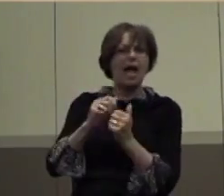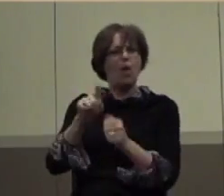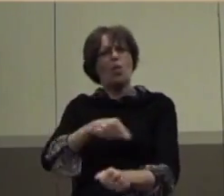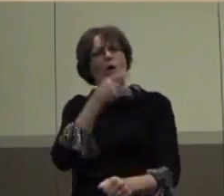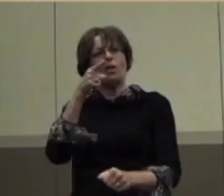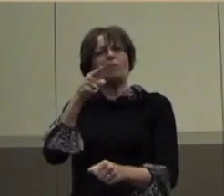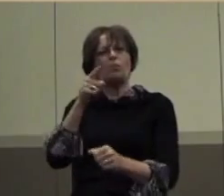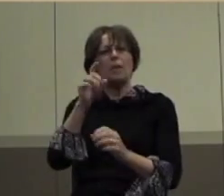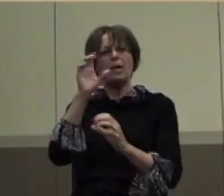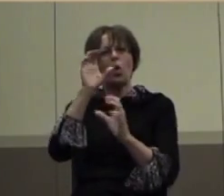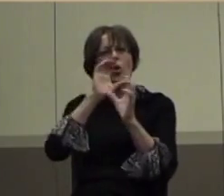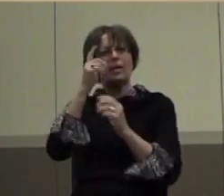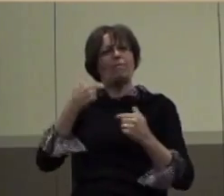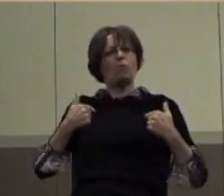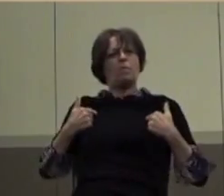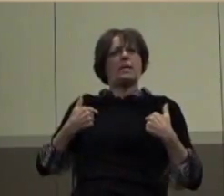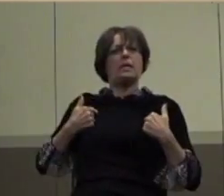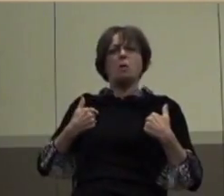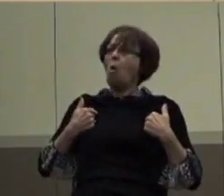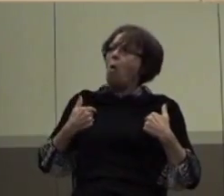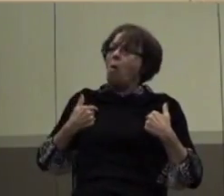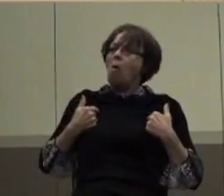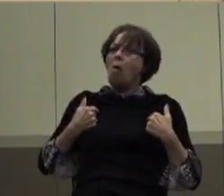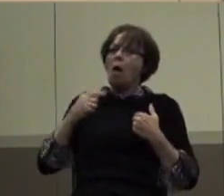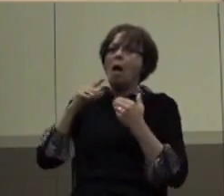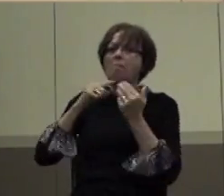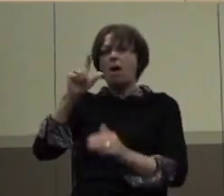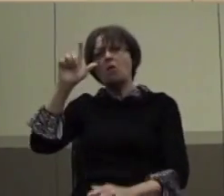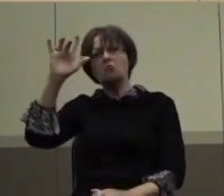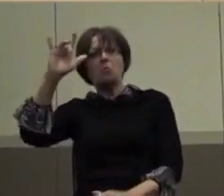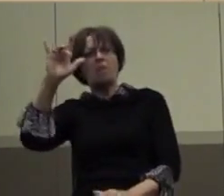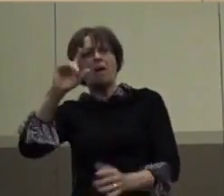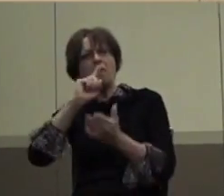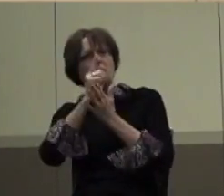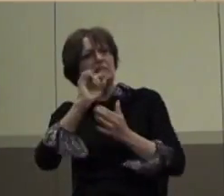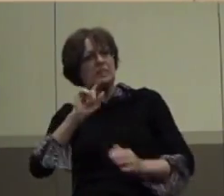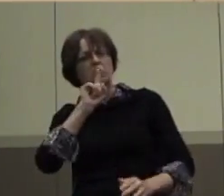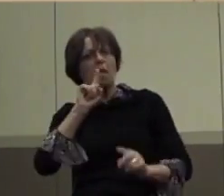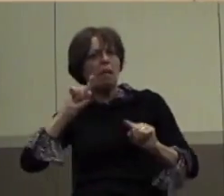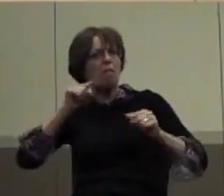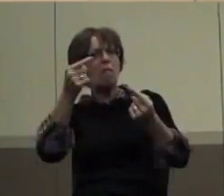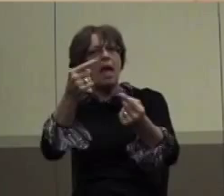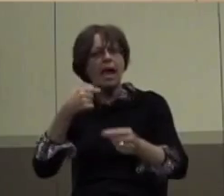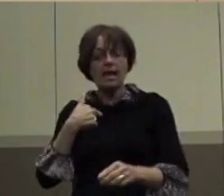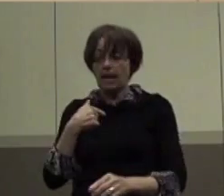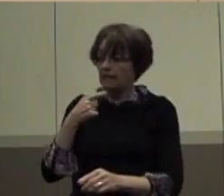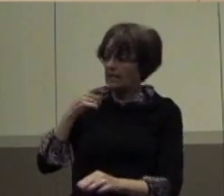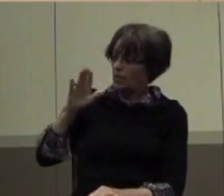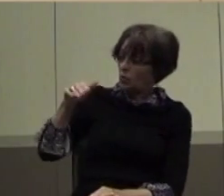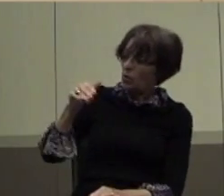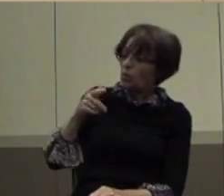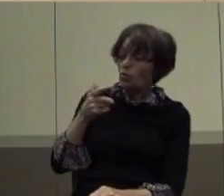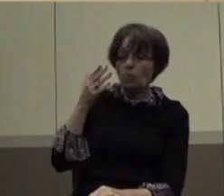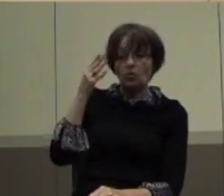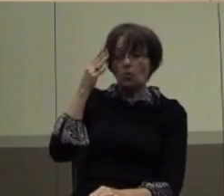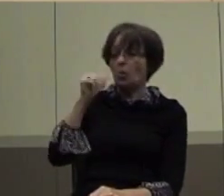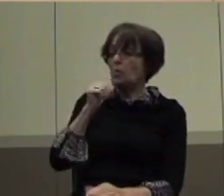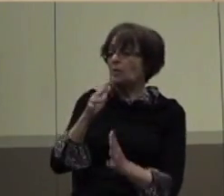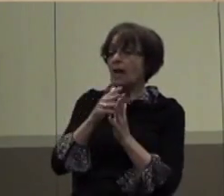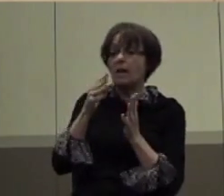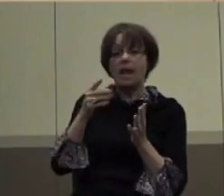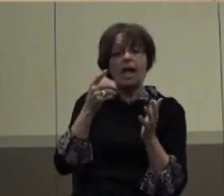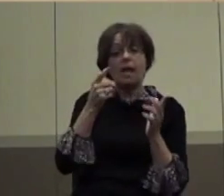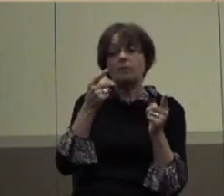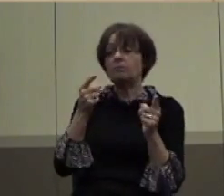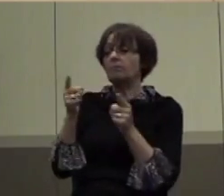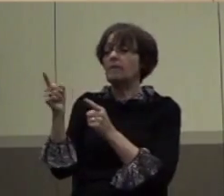you been looking for me?" "About 25 minutes. He said, "This is really a pain." I said, "You know, there's not a locked door anywhere in this